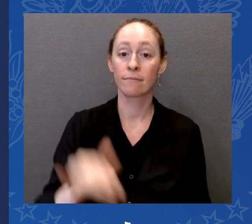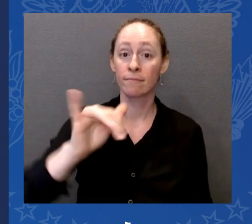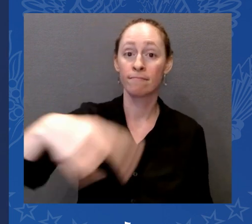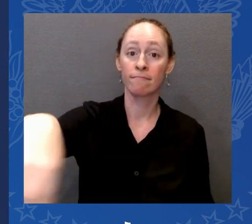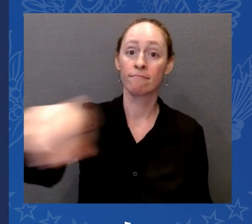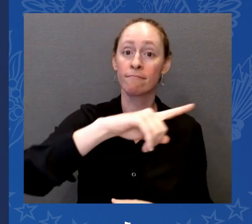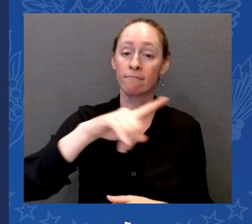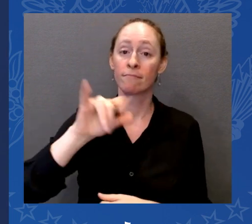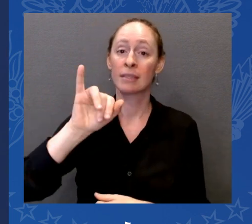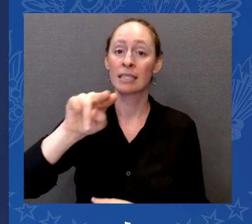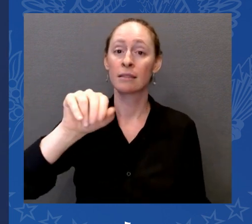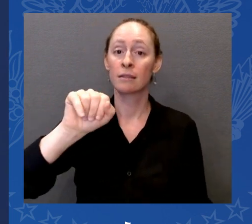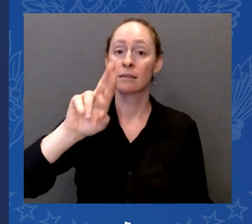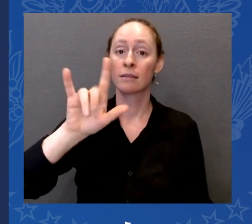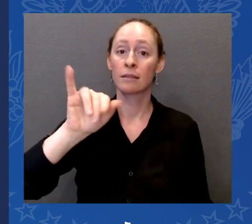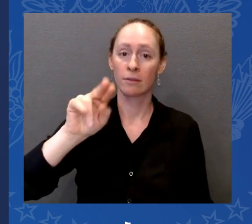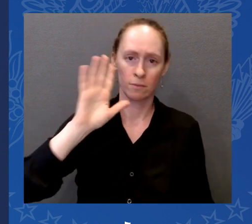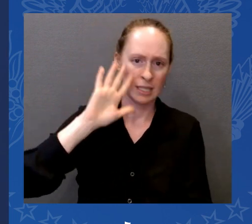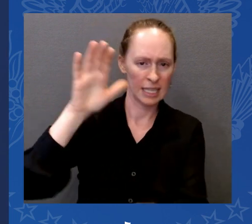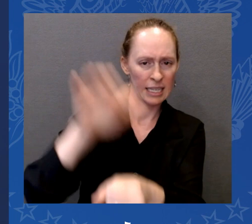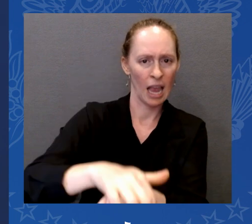month,